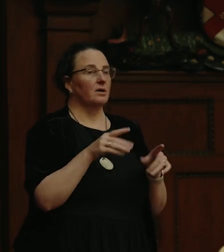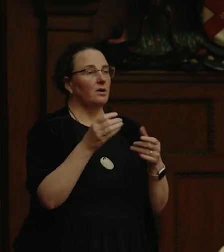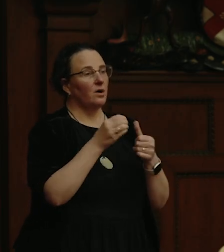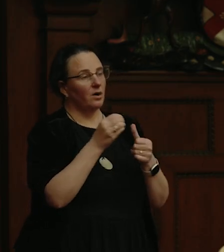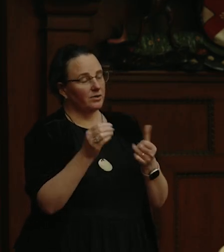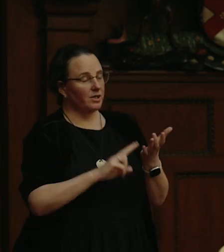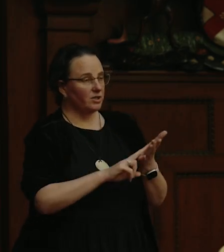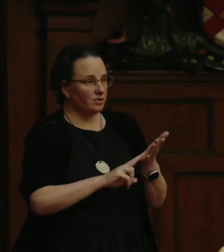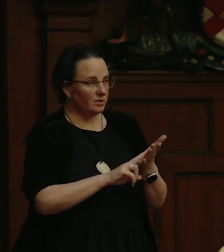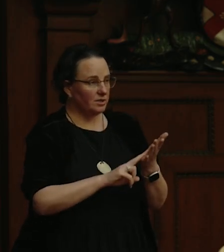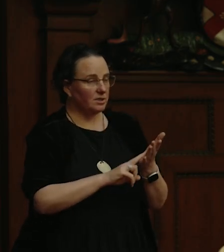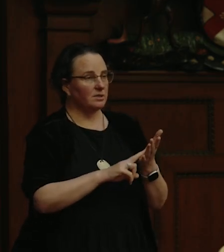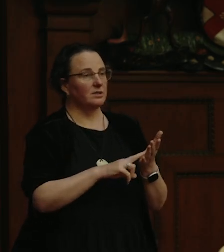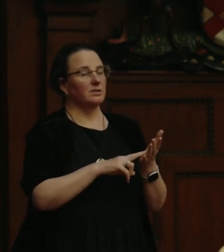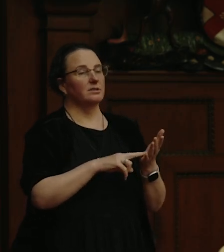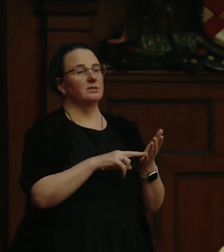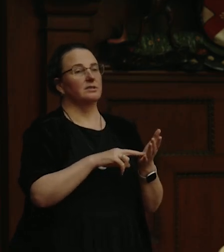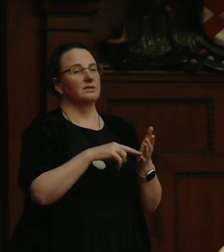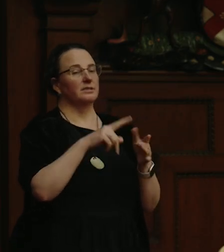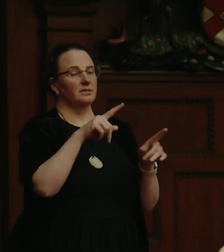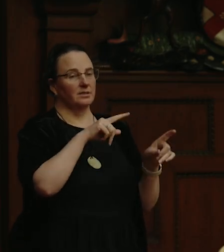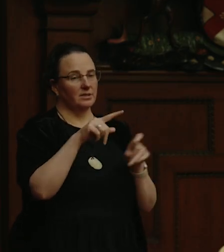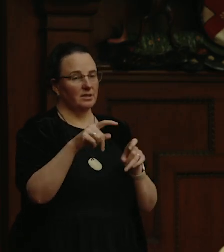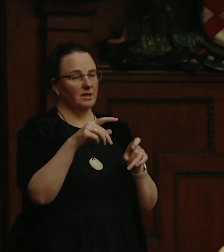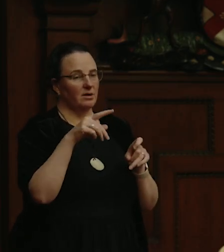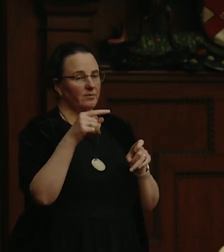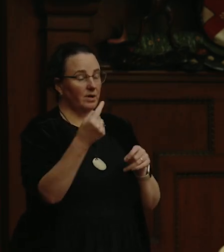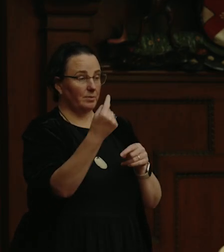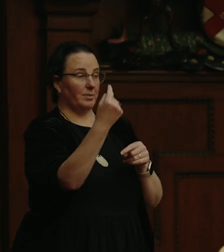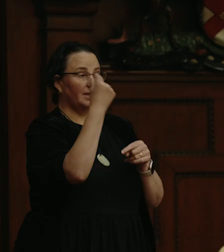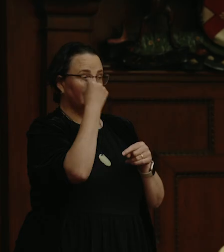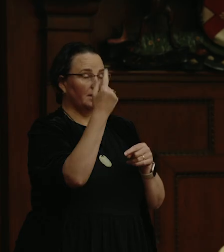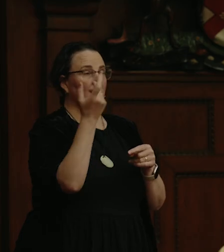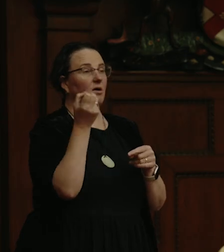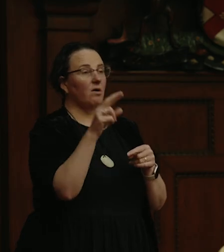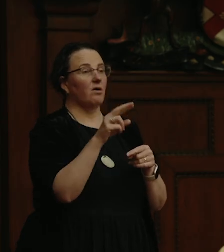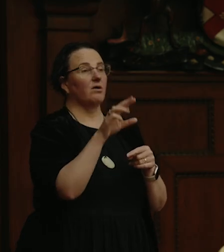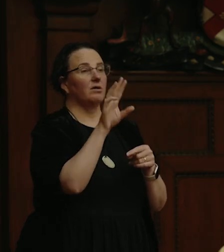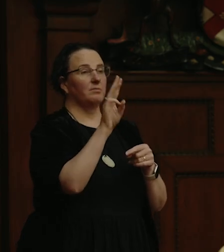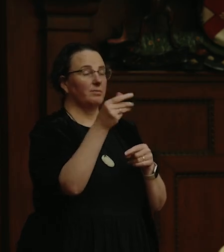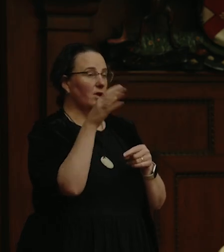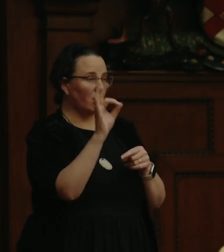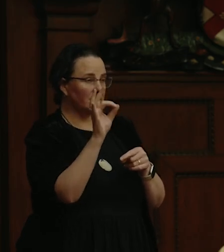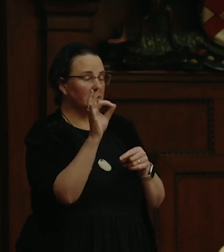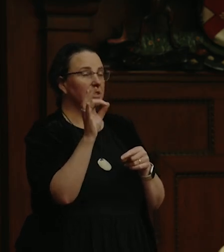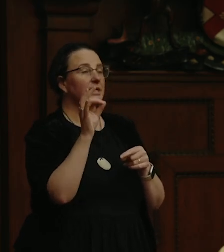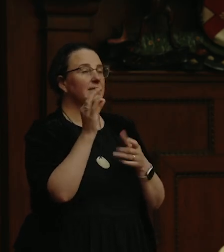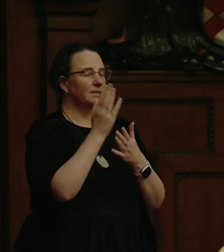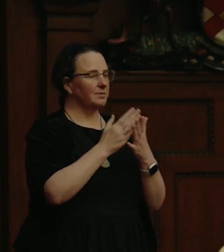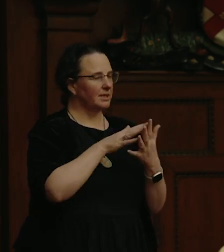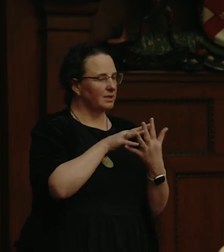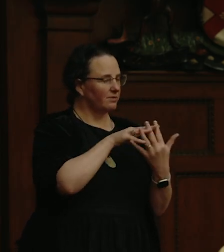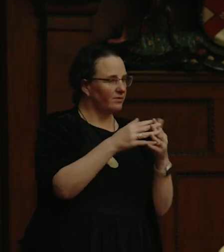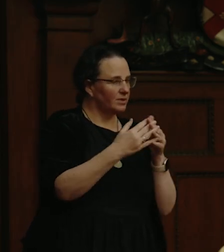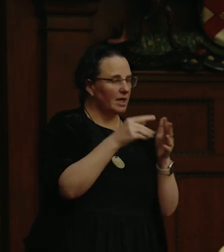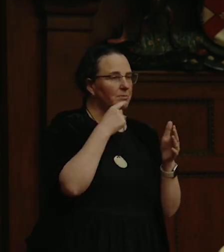things that are used are punctal occlusion, so that can be permanent with cautery or with plugs. So people get a little bit confused about this, but it can